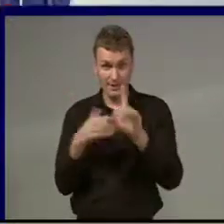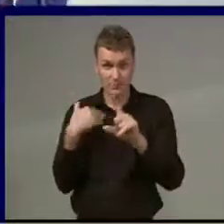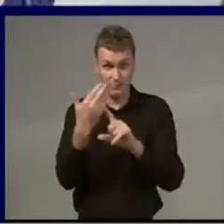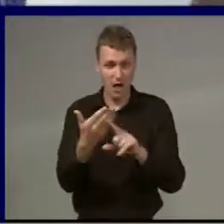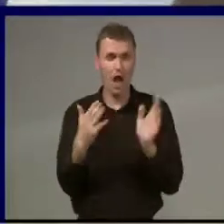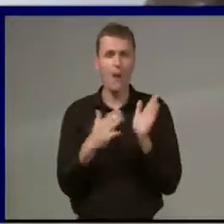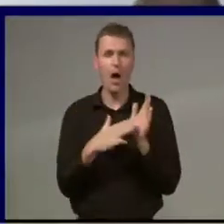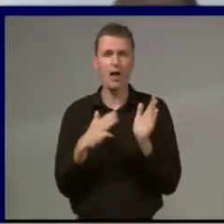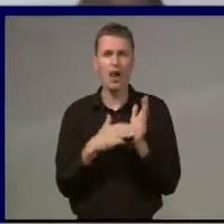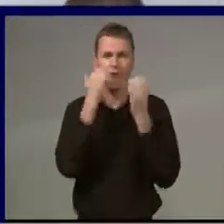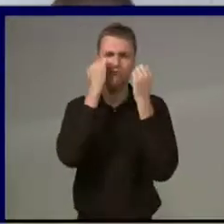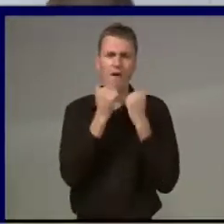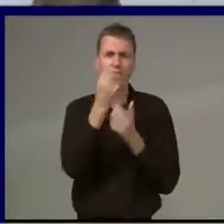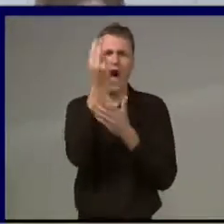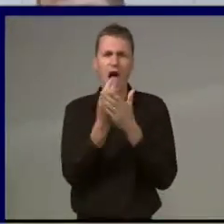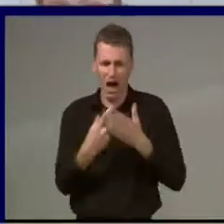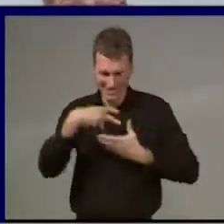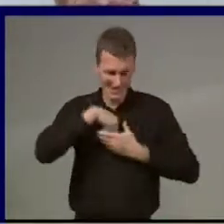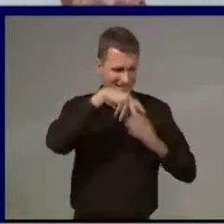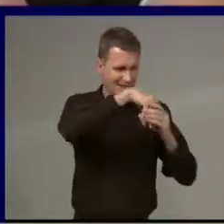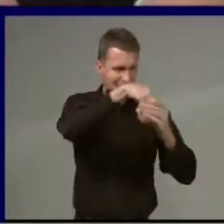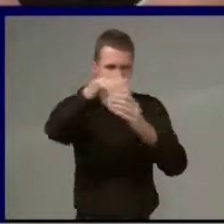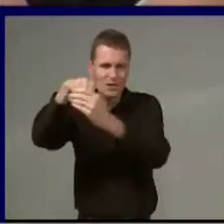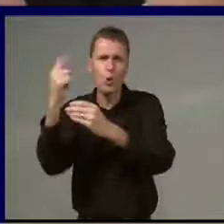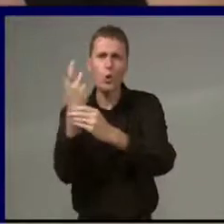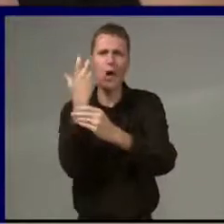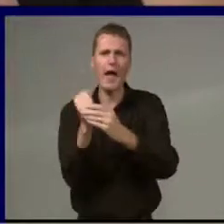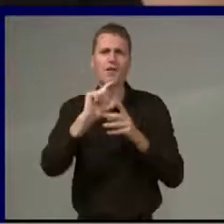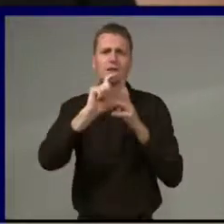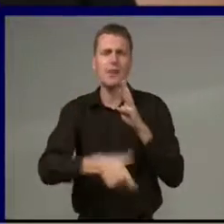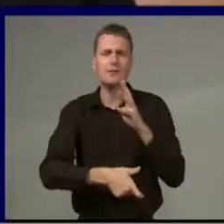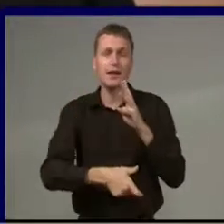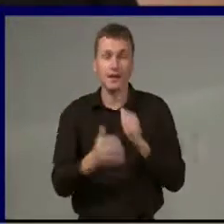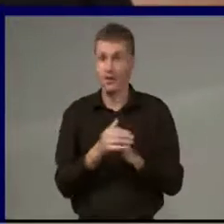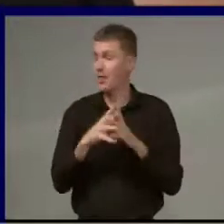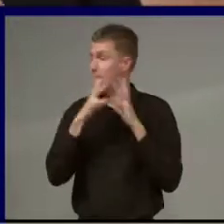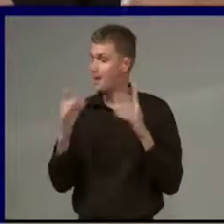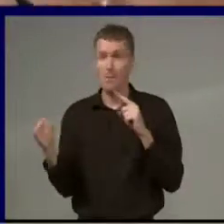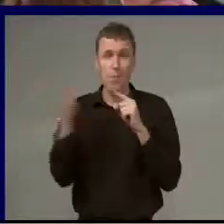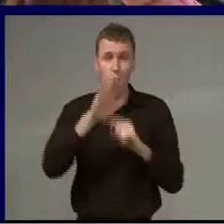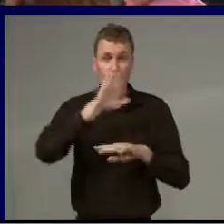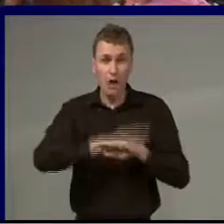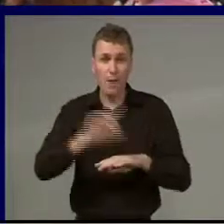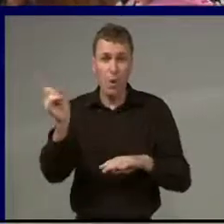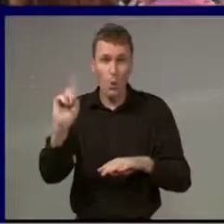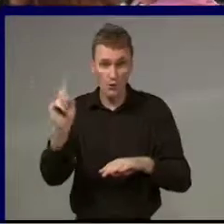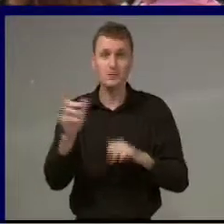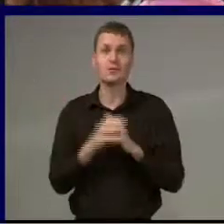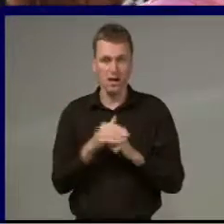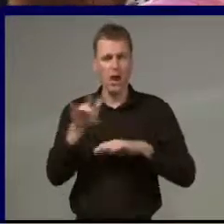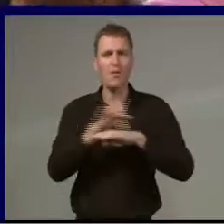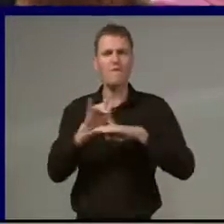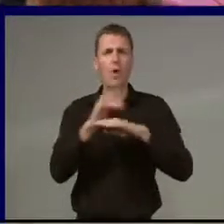been proving art lives within those who have disabilities. His biggest moment, performing Let Inside Me Laugh, a